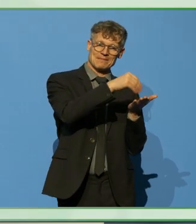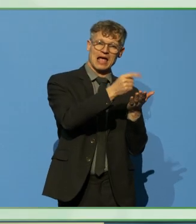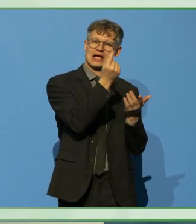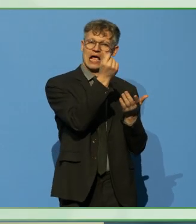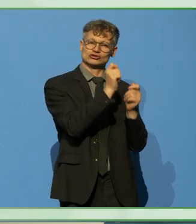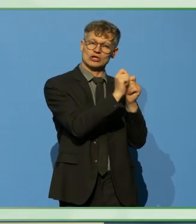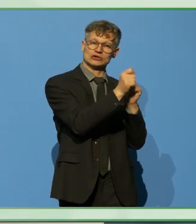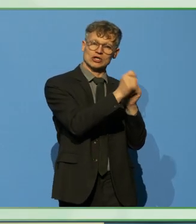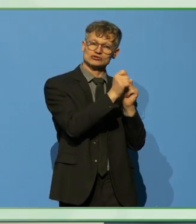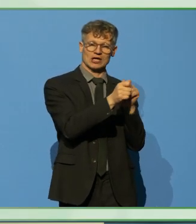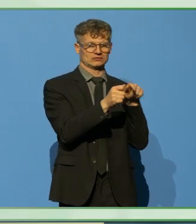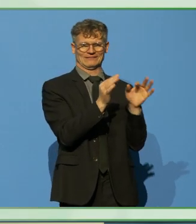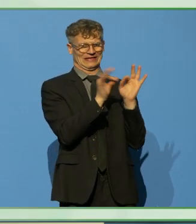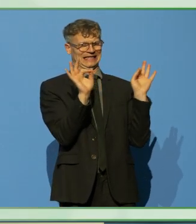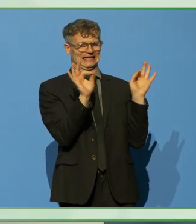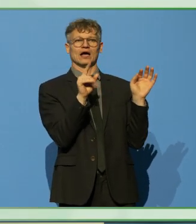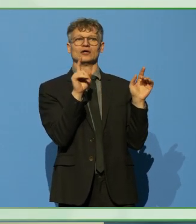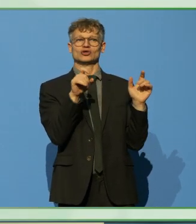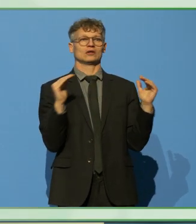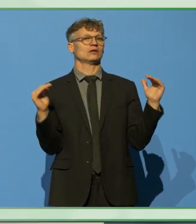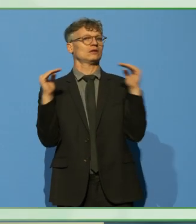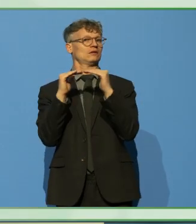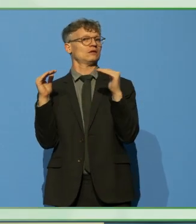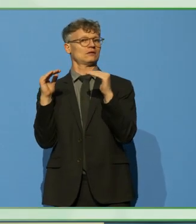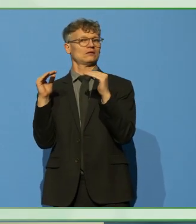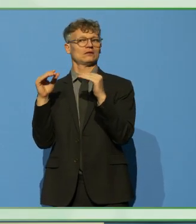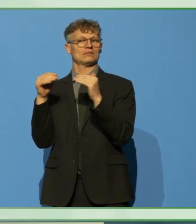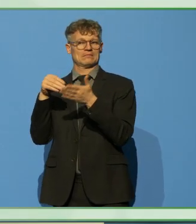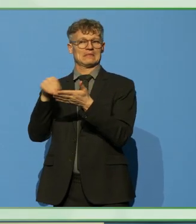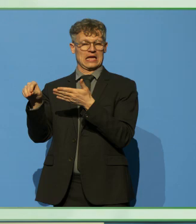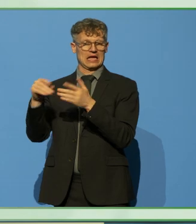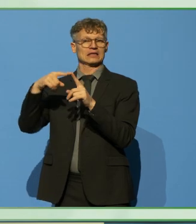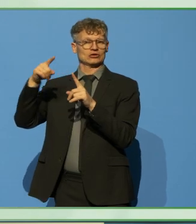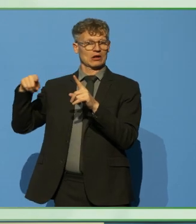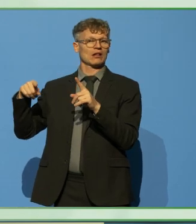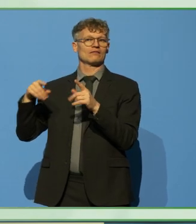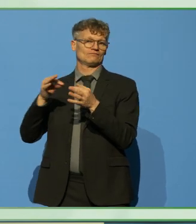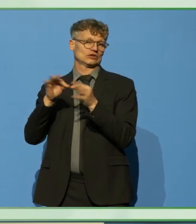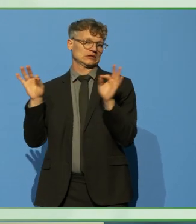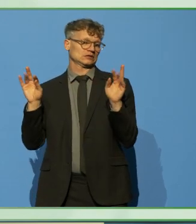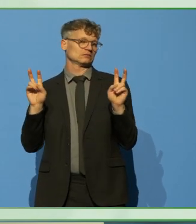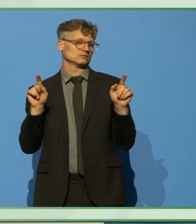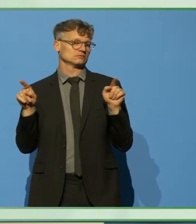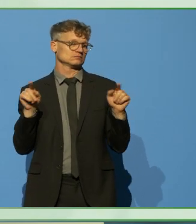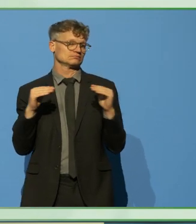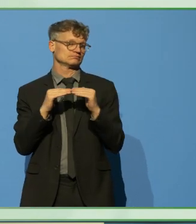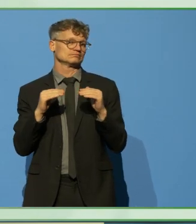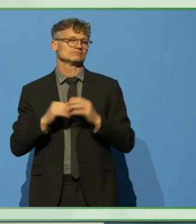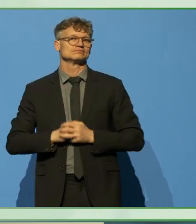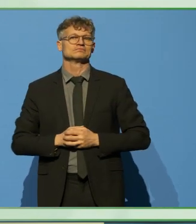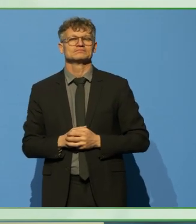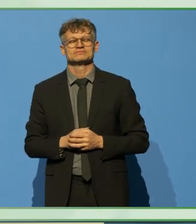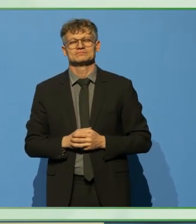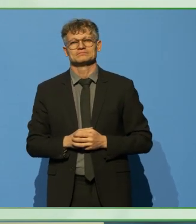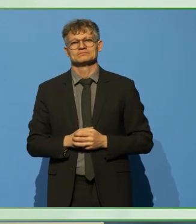for free, of course. Every transaction you do with cash is free. Same goes with the digital euro. And then also what seems to be a very